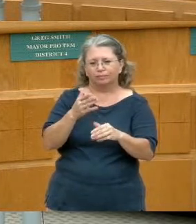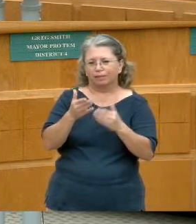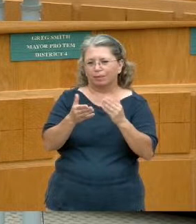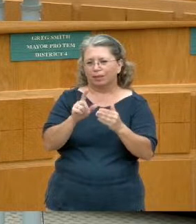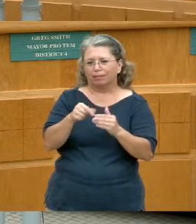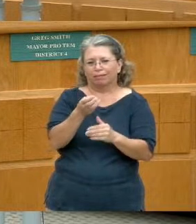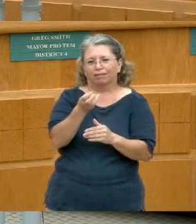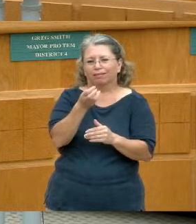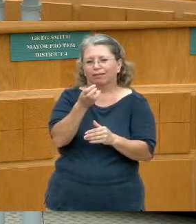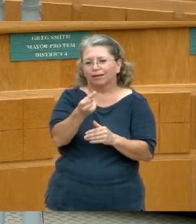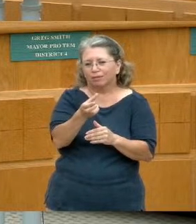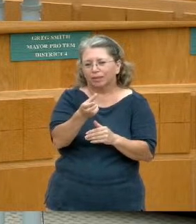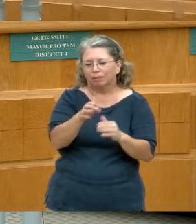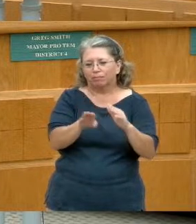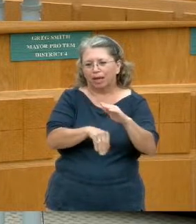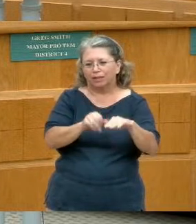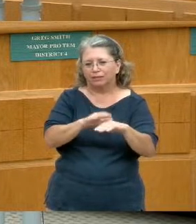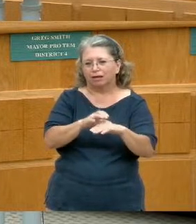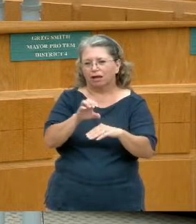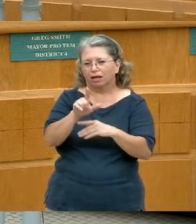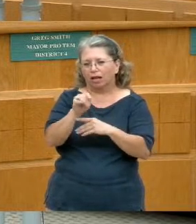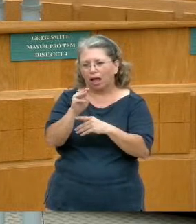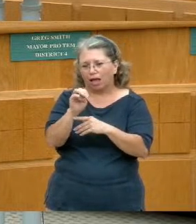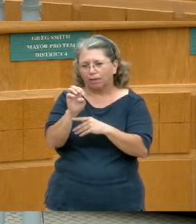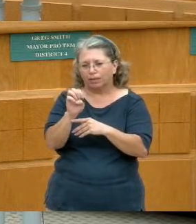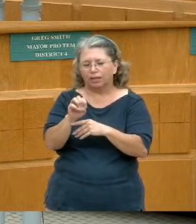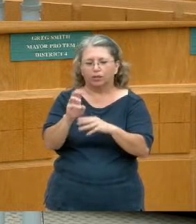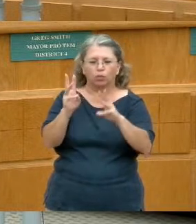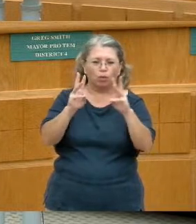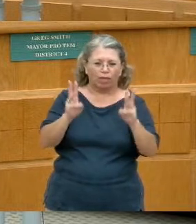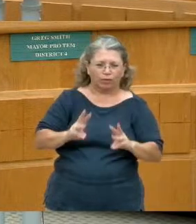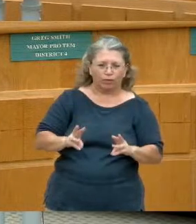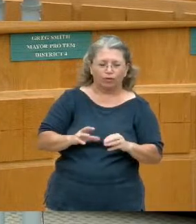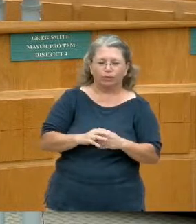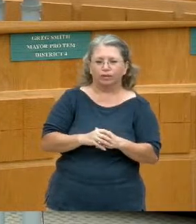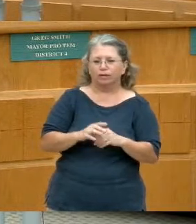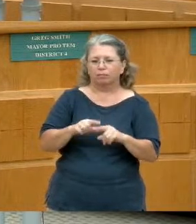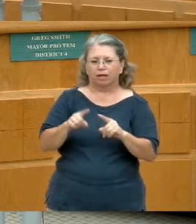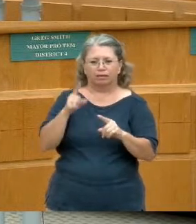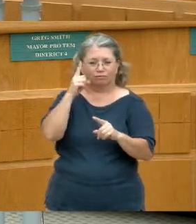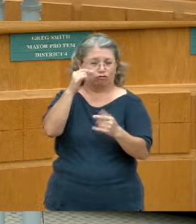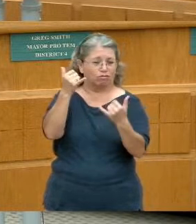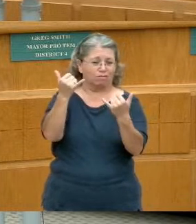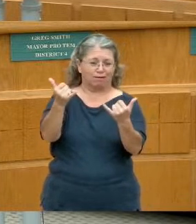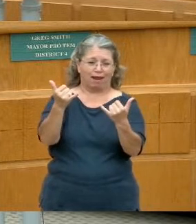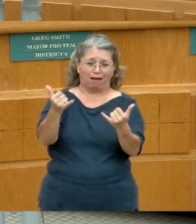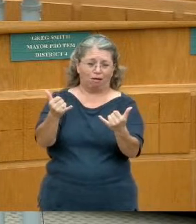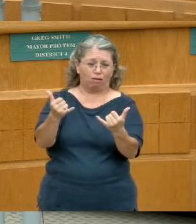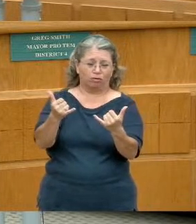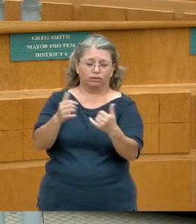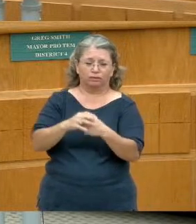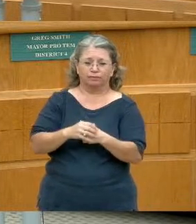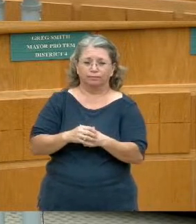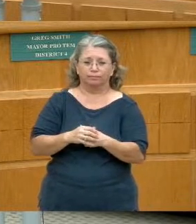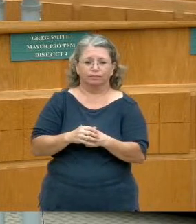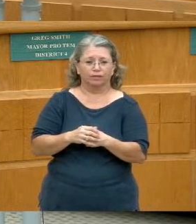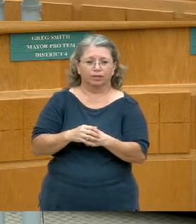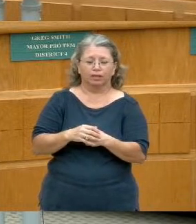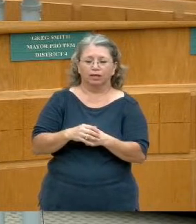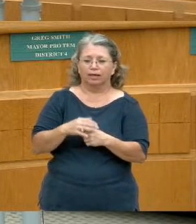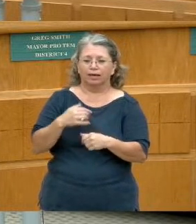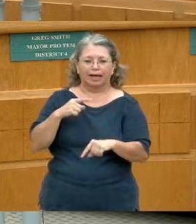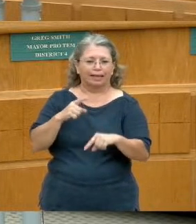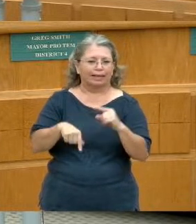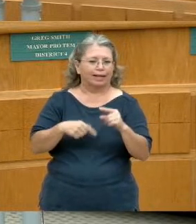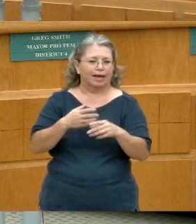climate-driven factors and weather-driven factors. But as of right now, we can't, with any confidence,